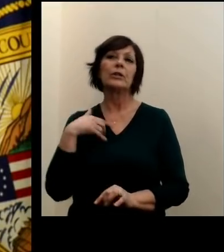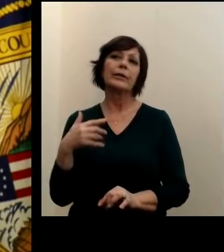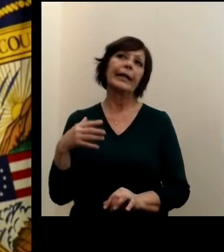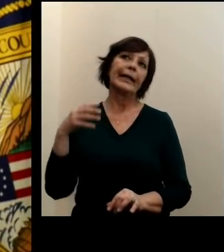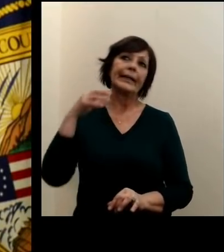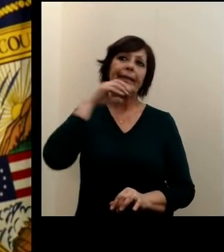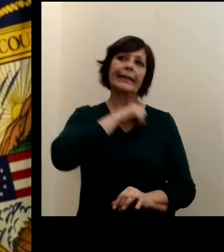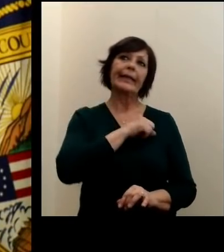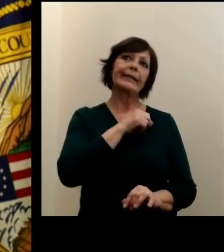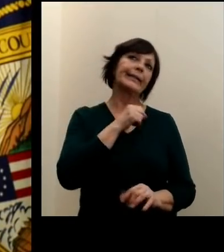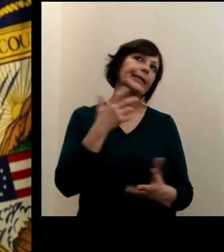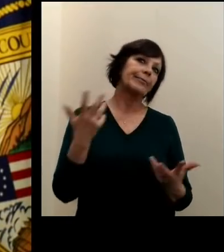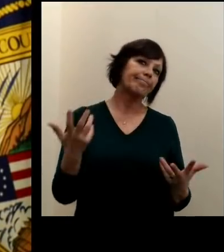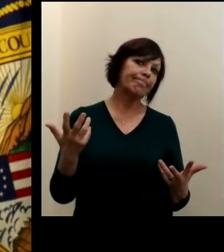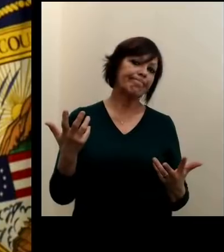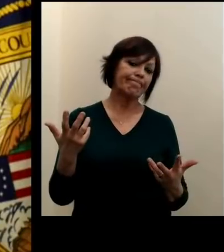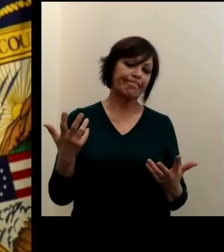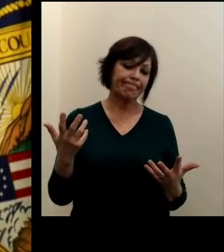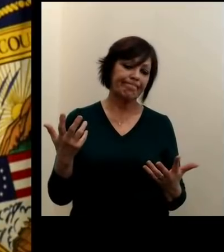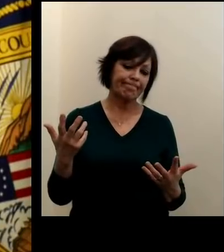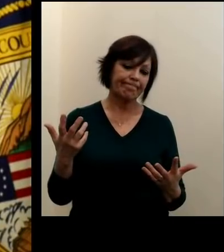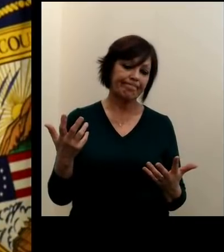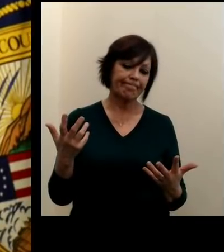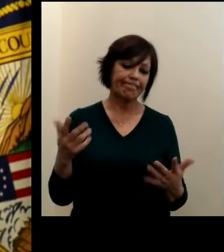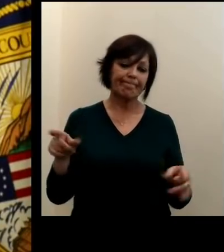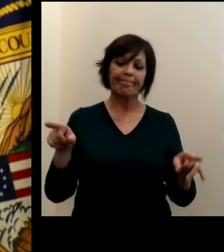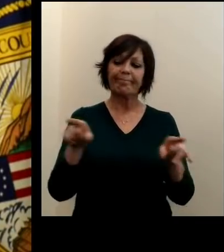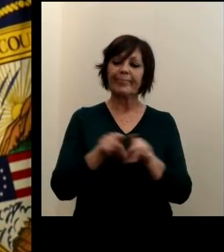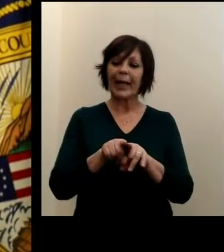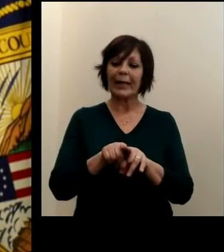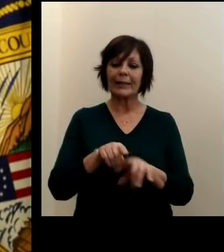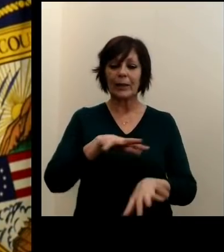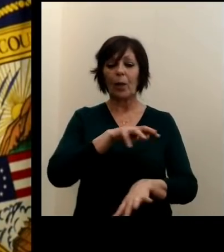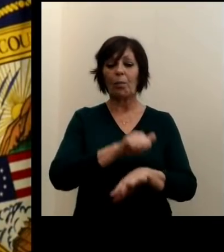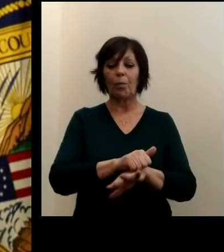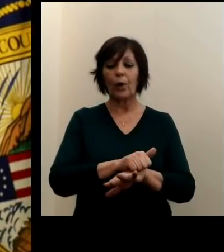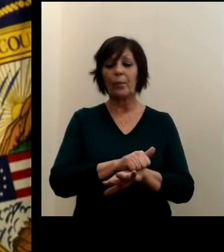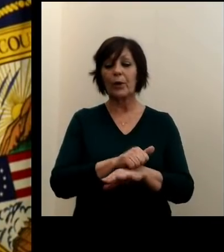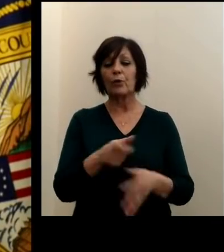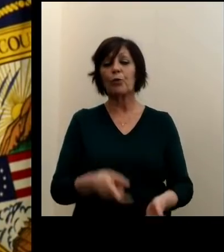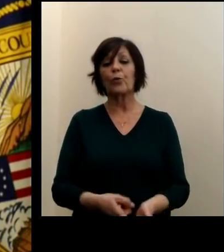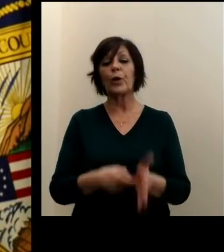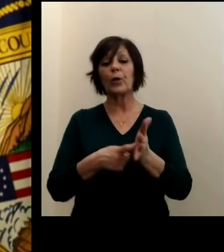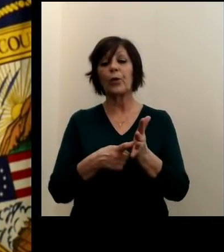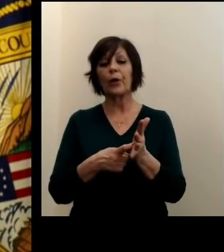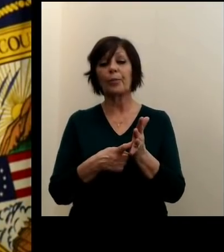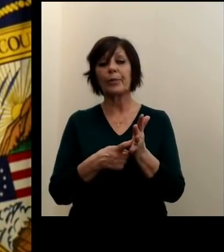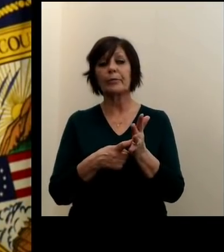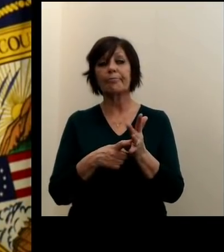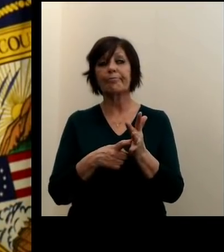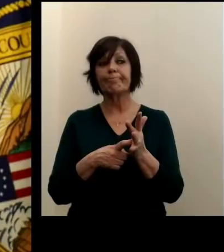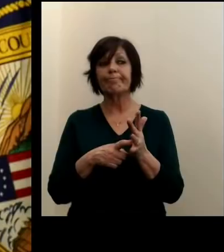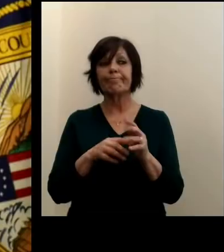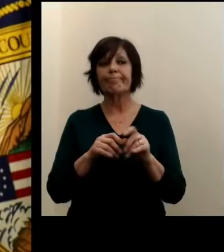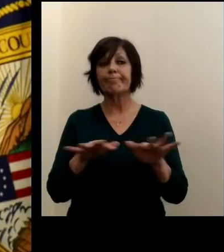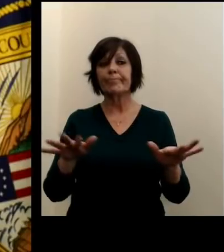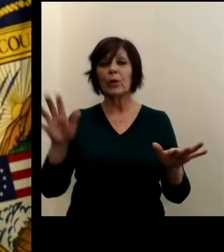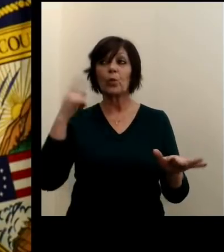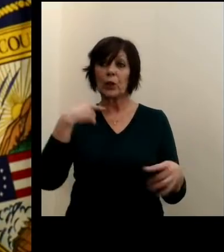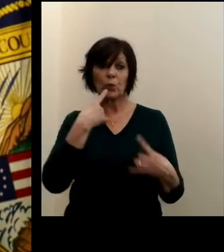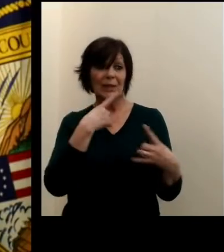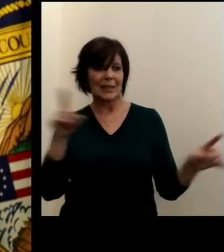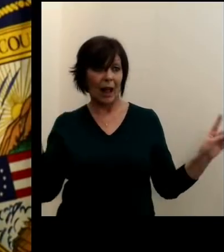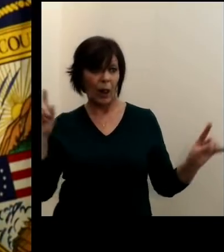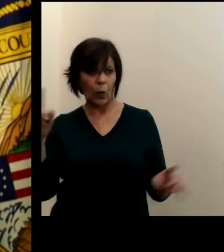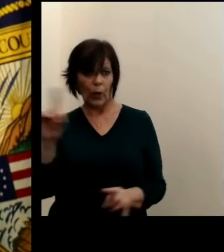of transparency, and as word spreads of appointment requirements, might you release the pod location? Well, we release